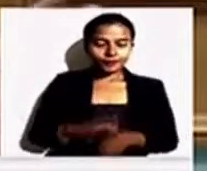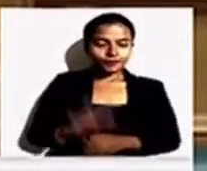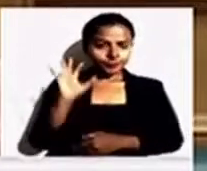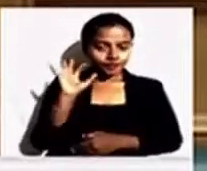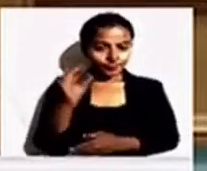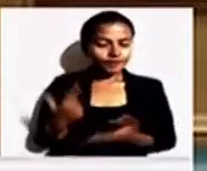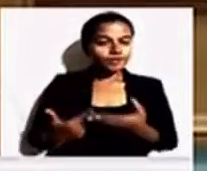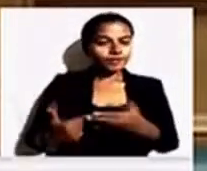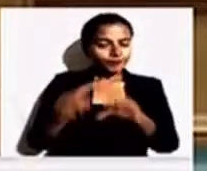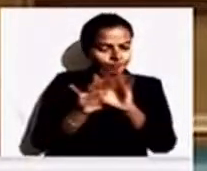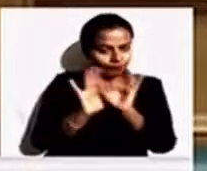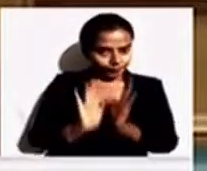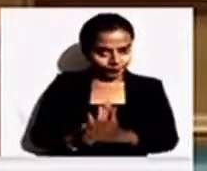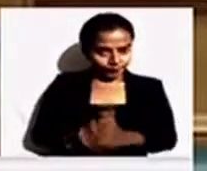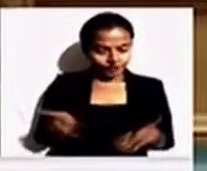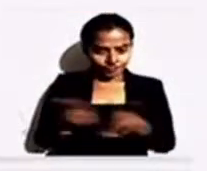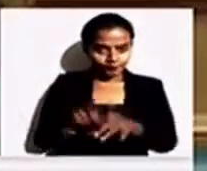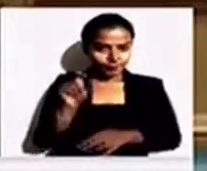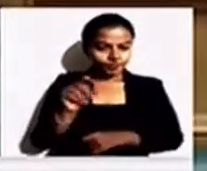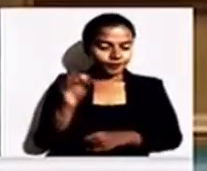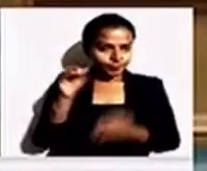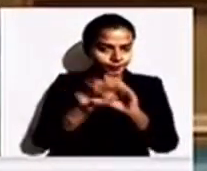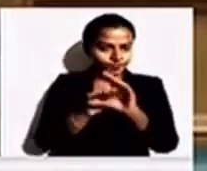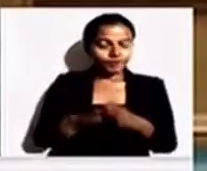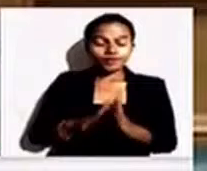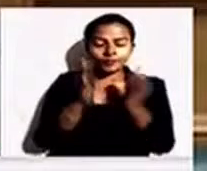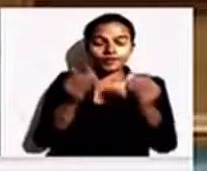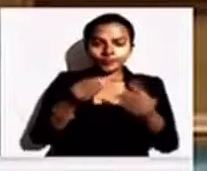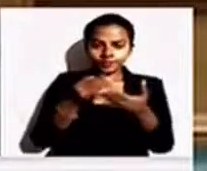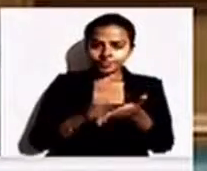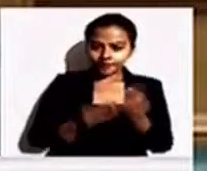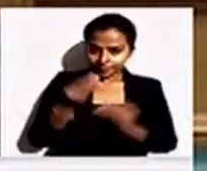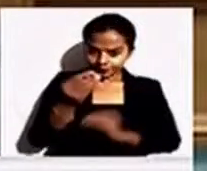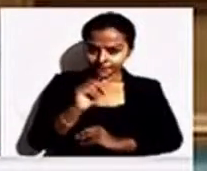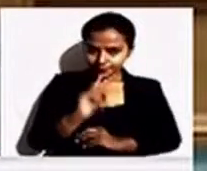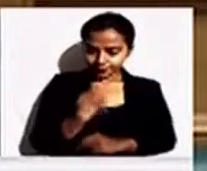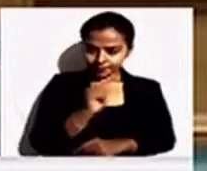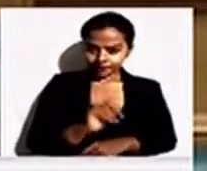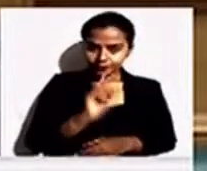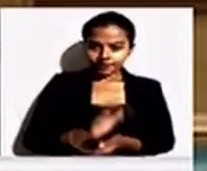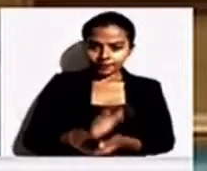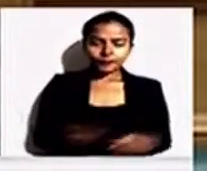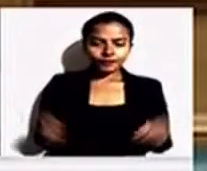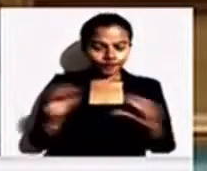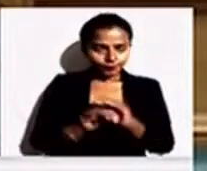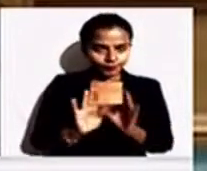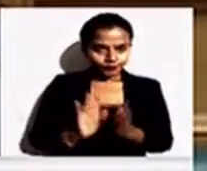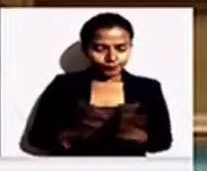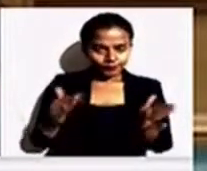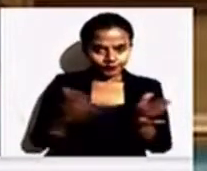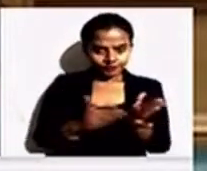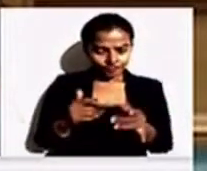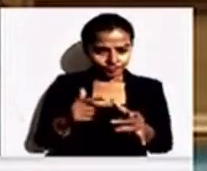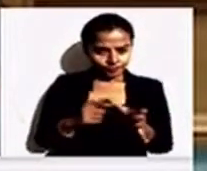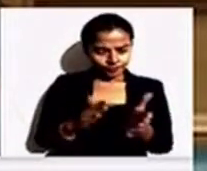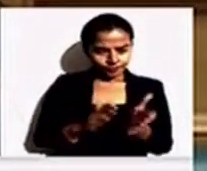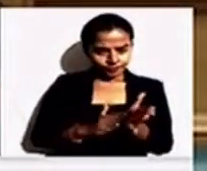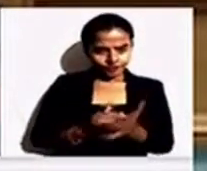mention enormous, Labour caucus. Manitha Uremehel Ane Vurukkum